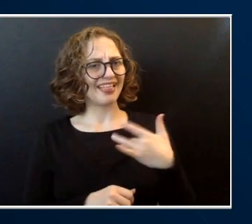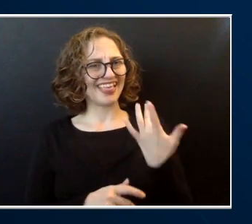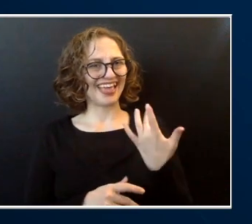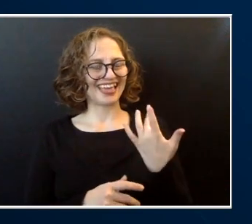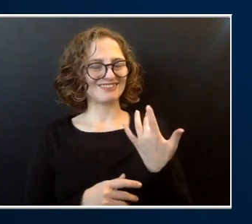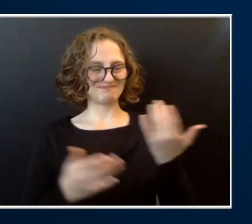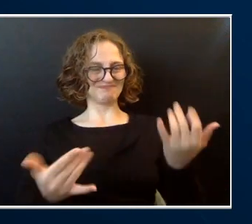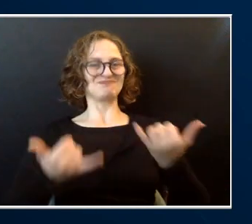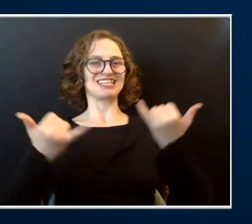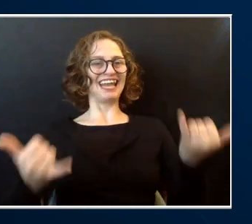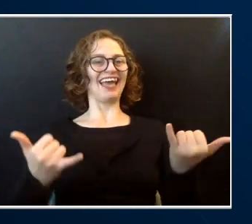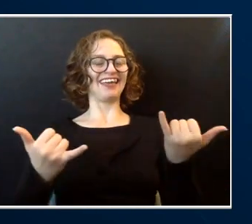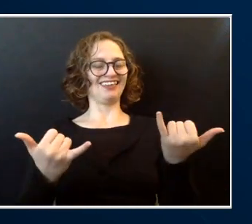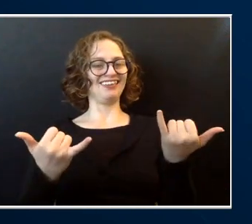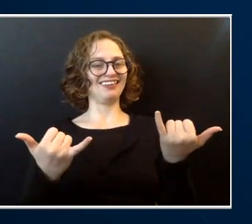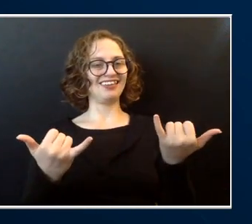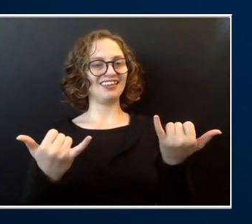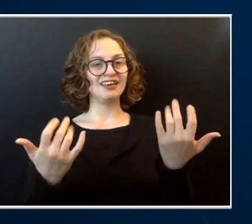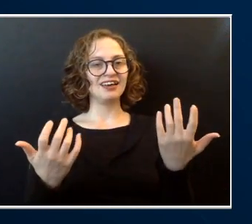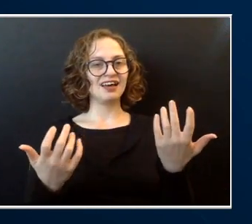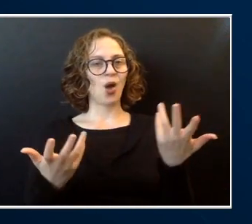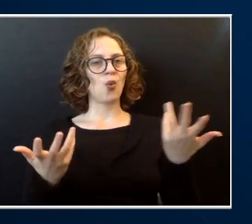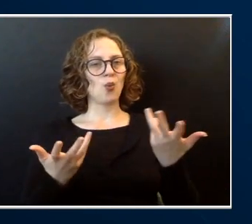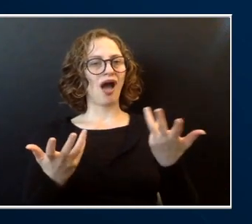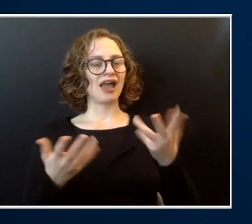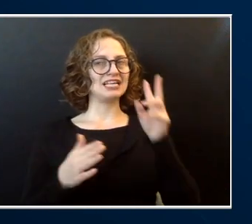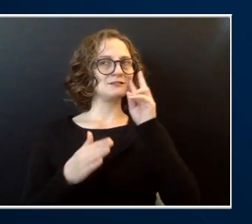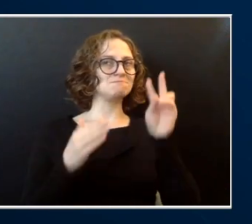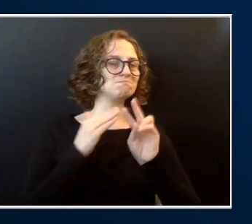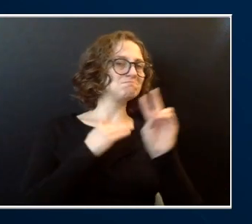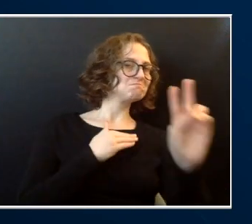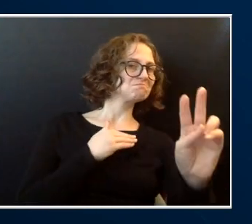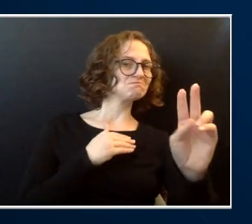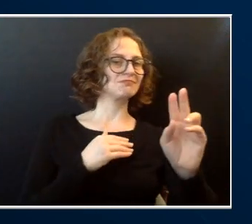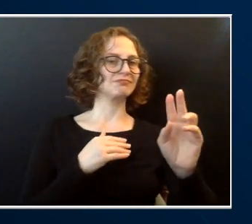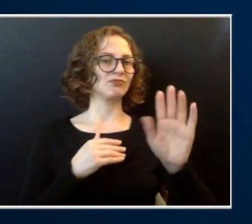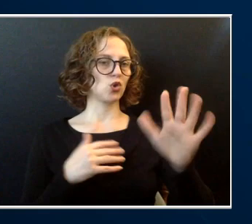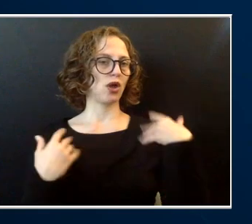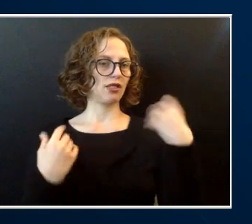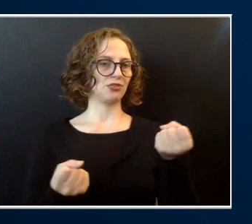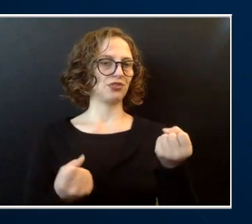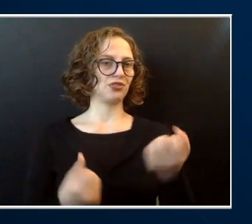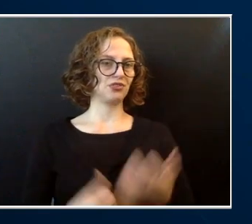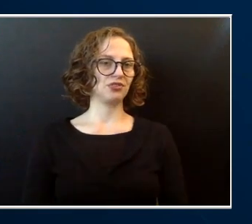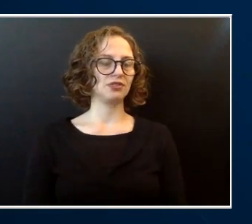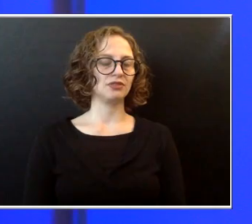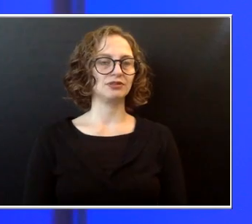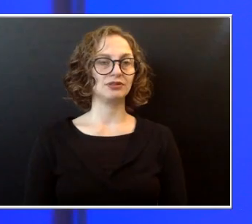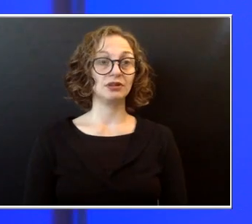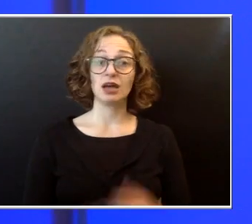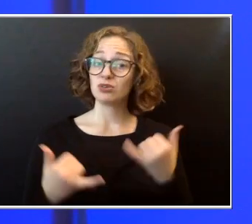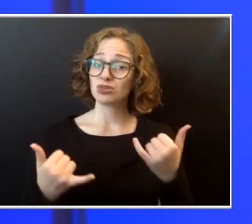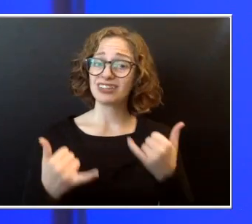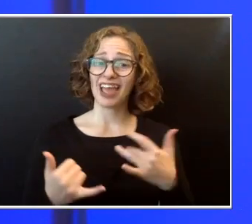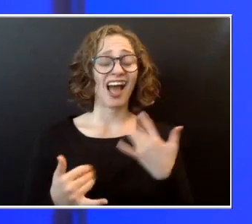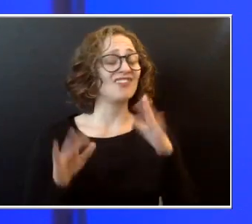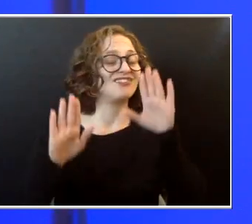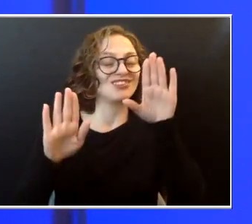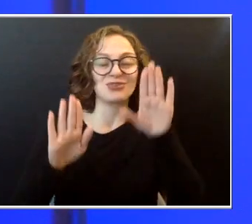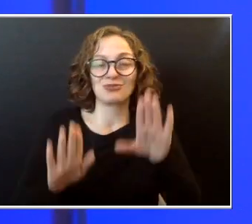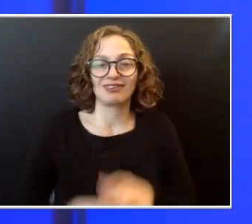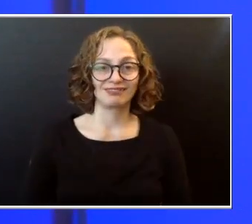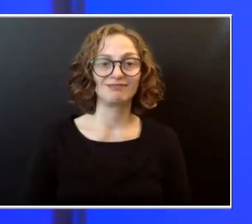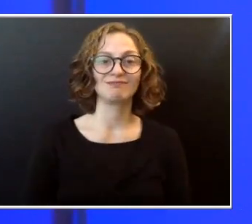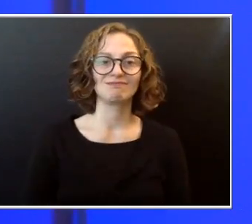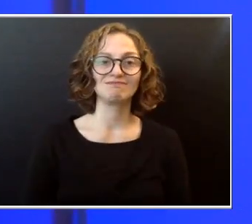what is the prognosis or the status of your health right now? Today, I feel really well. I've been feeling well